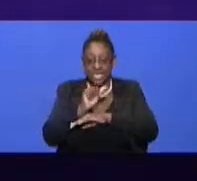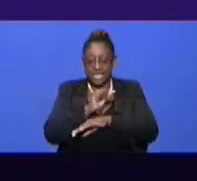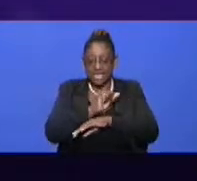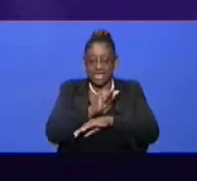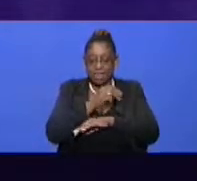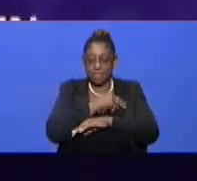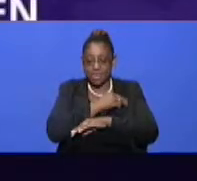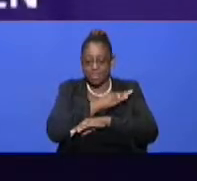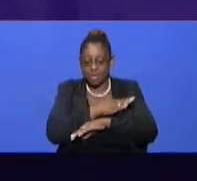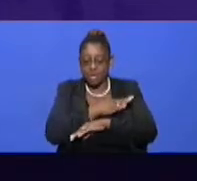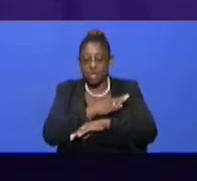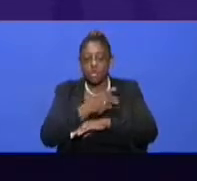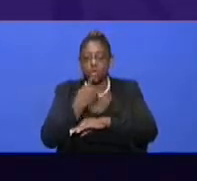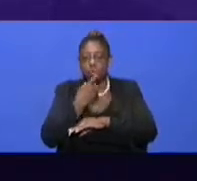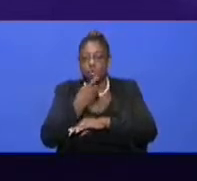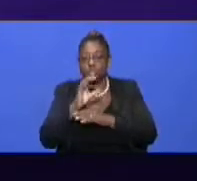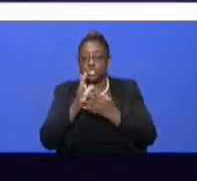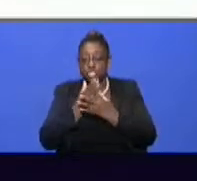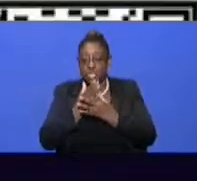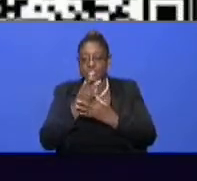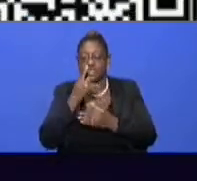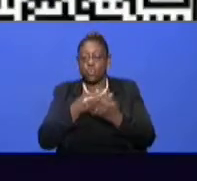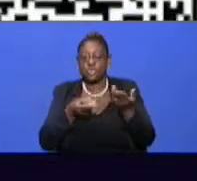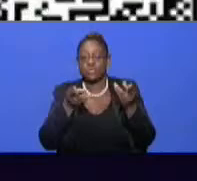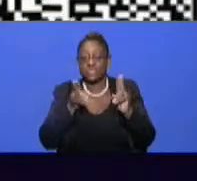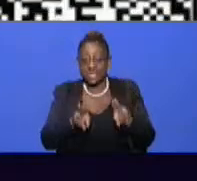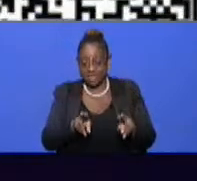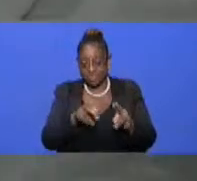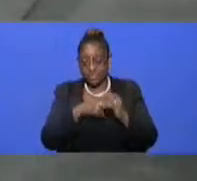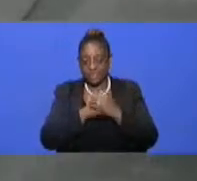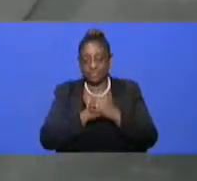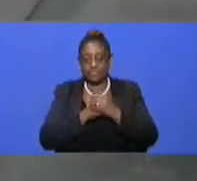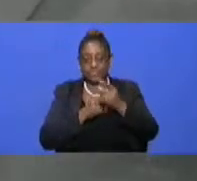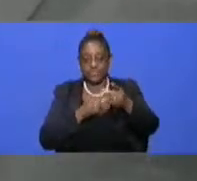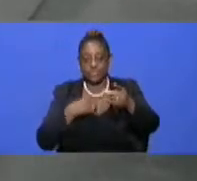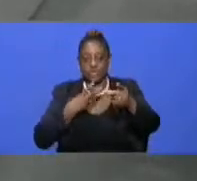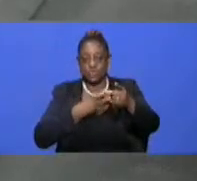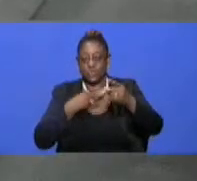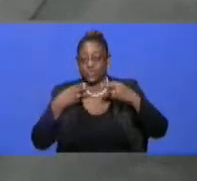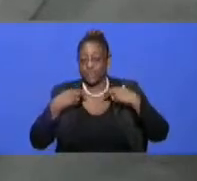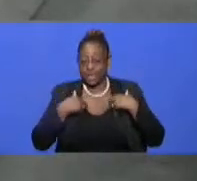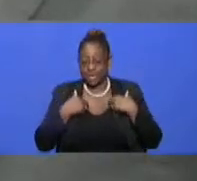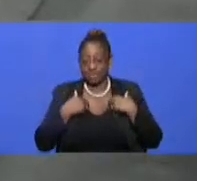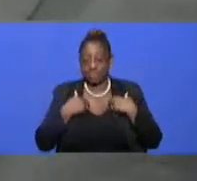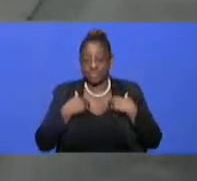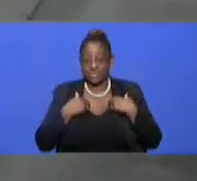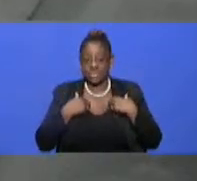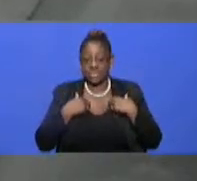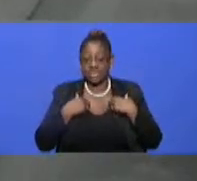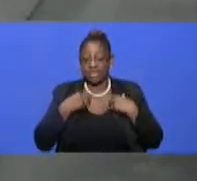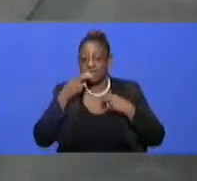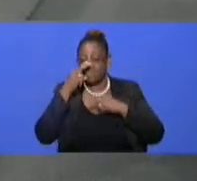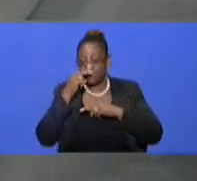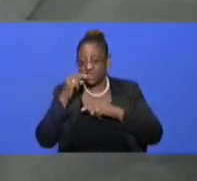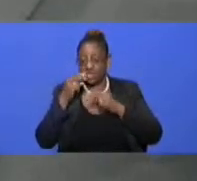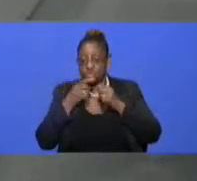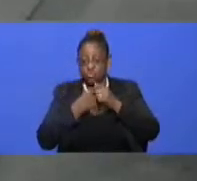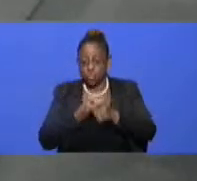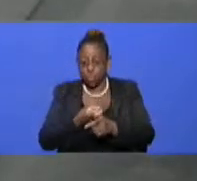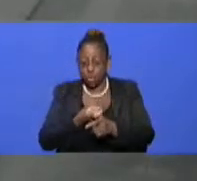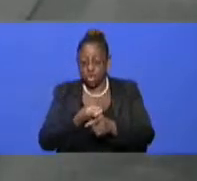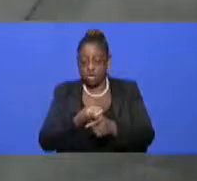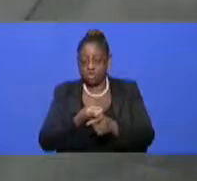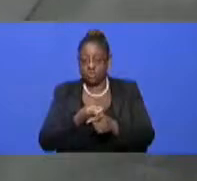Clark Maycock sharing more on upcoming activities. We're having a fun walk run on the 30th